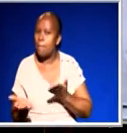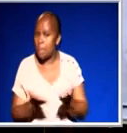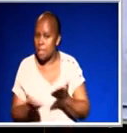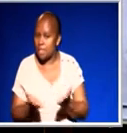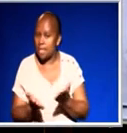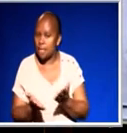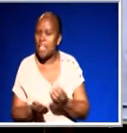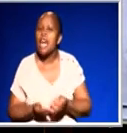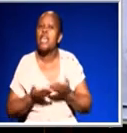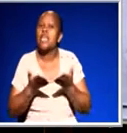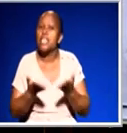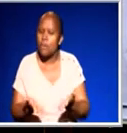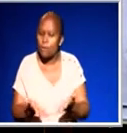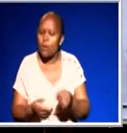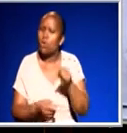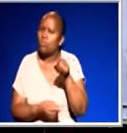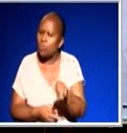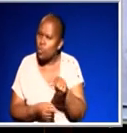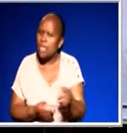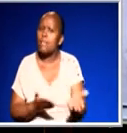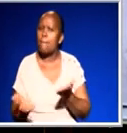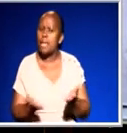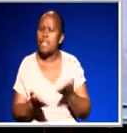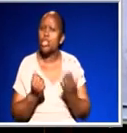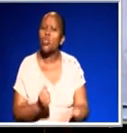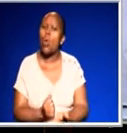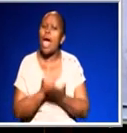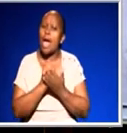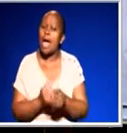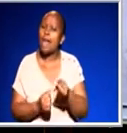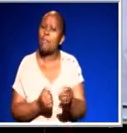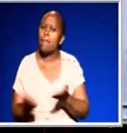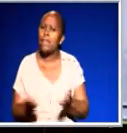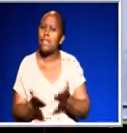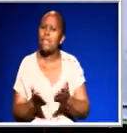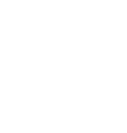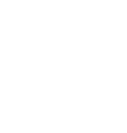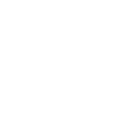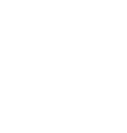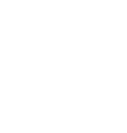offer to the business to enable it to perform.